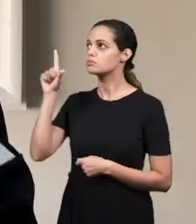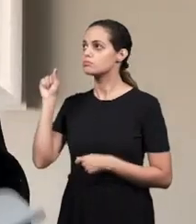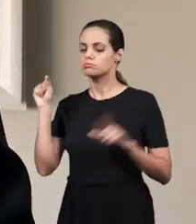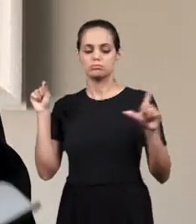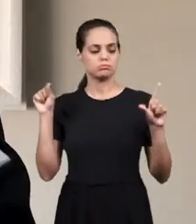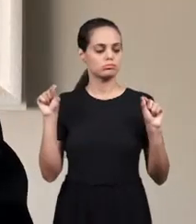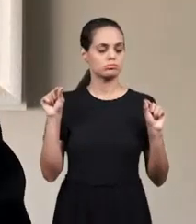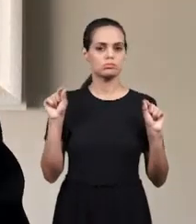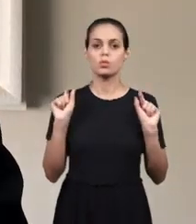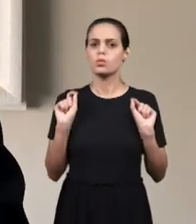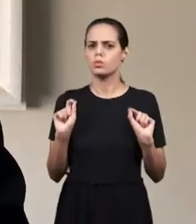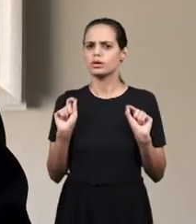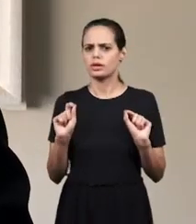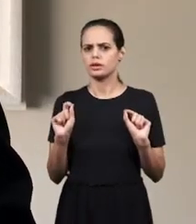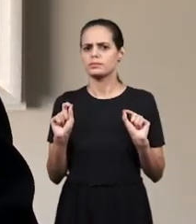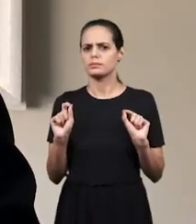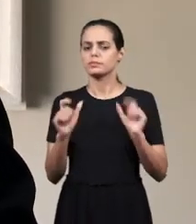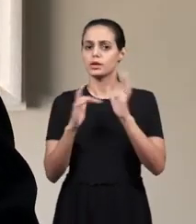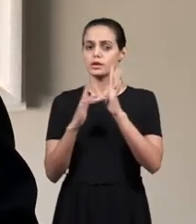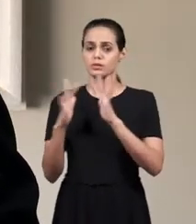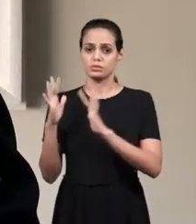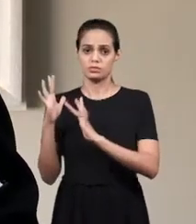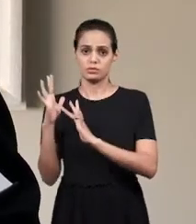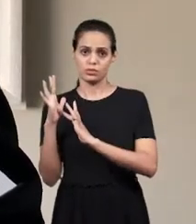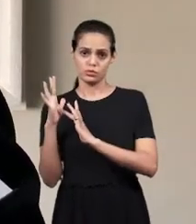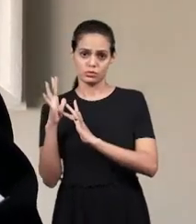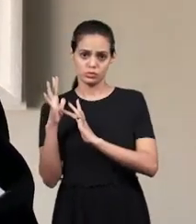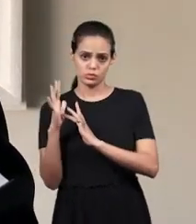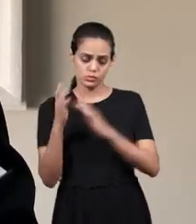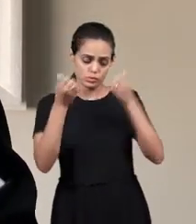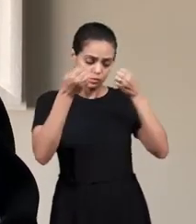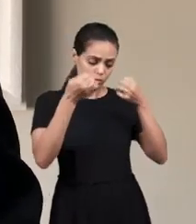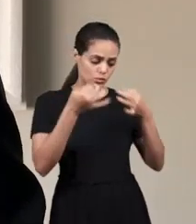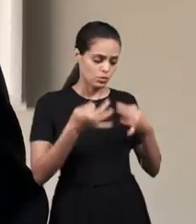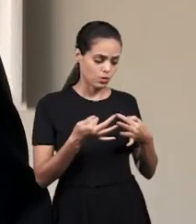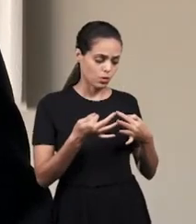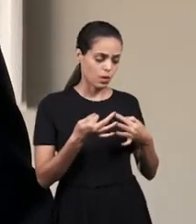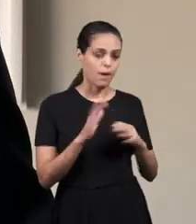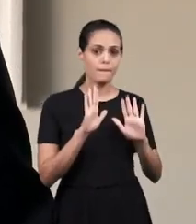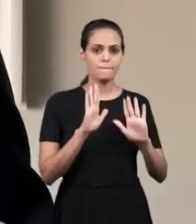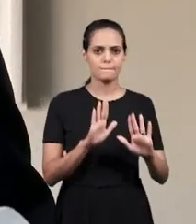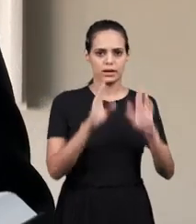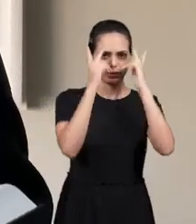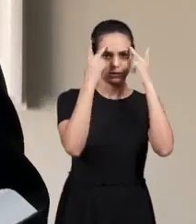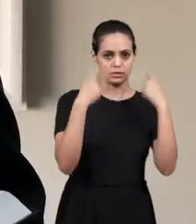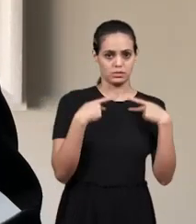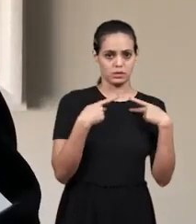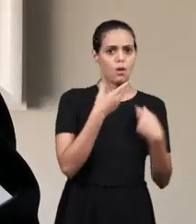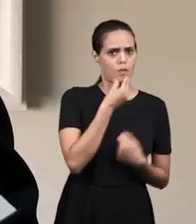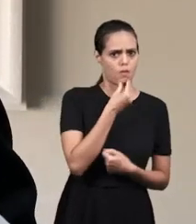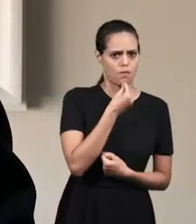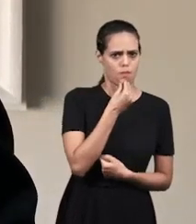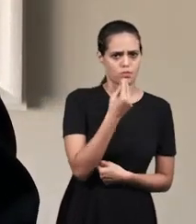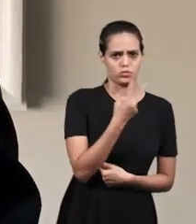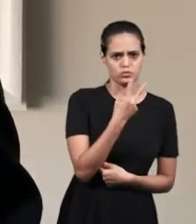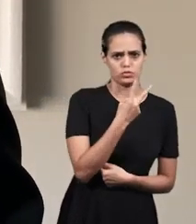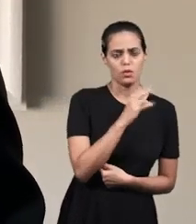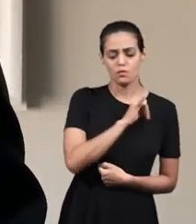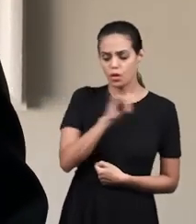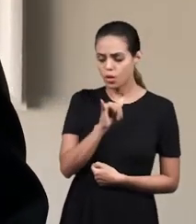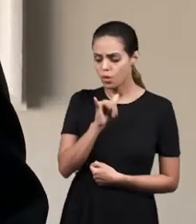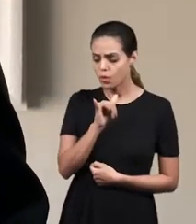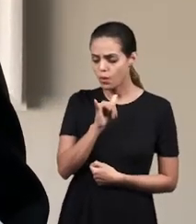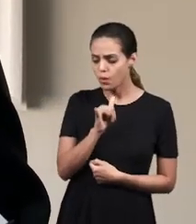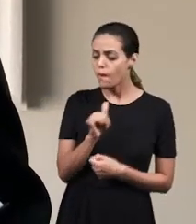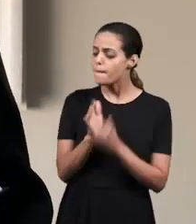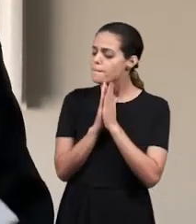way if they didn't constrain him to stay. Jesus could just simply pass by your life, and you will not have the experience of salvation because you didn't humble yourselves.